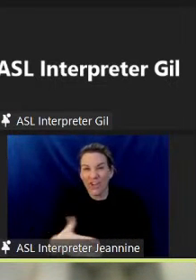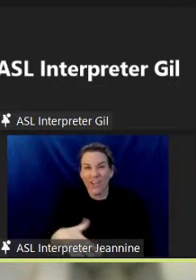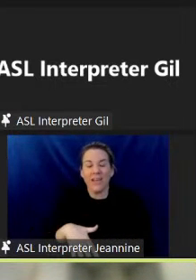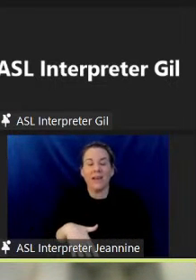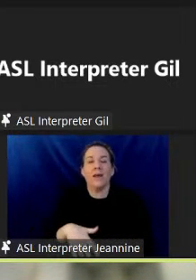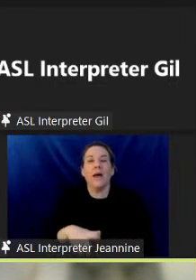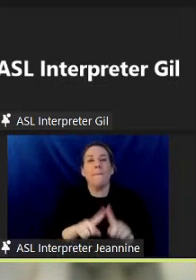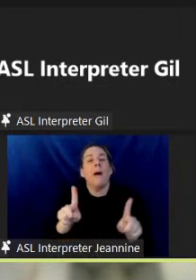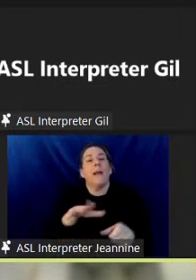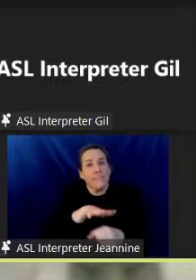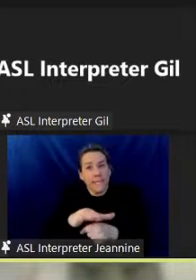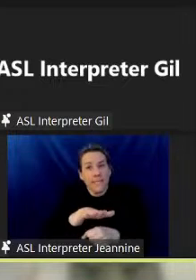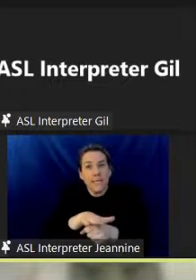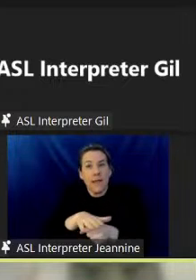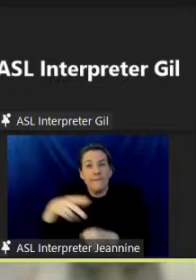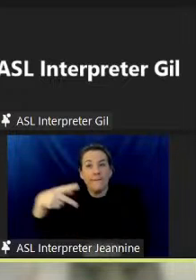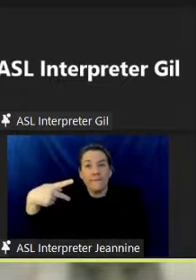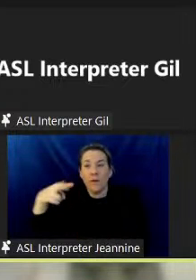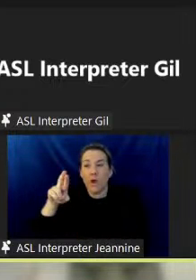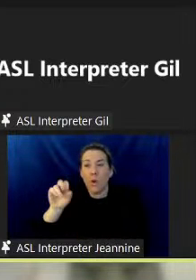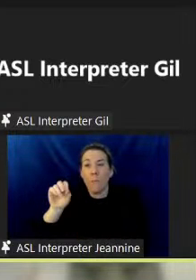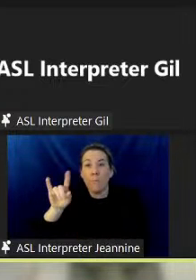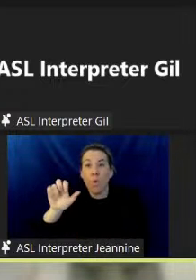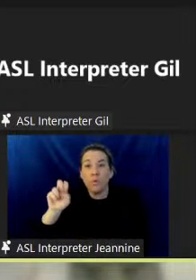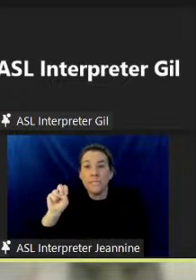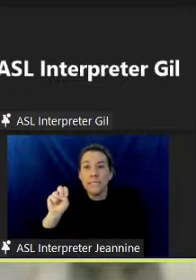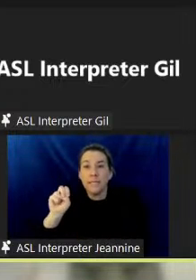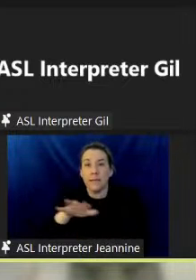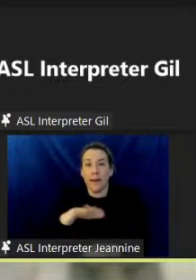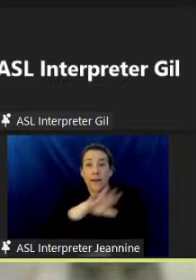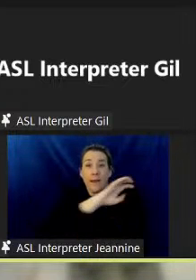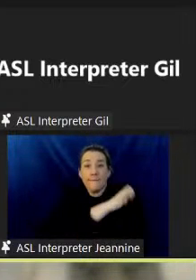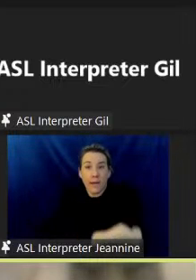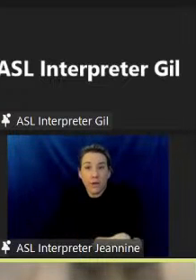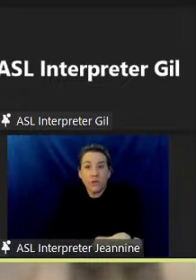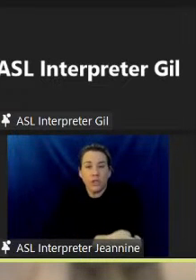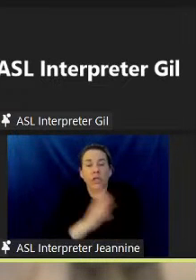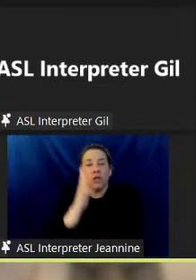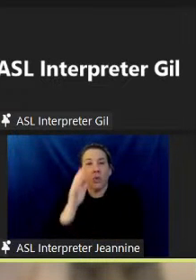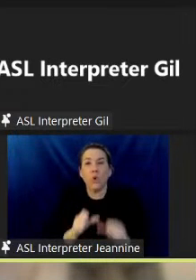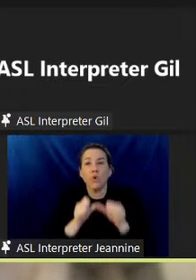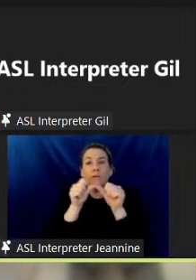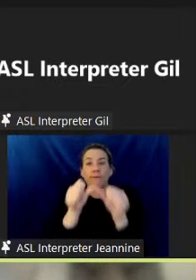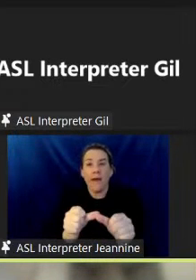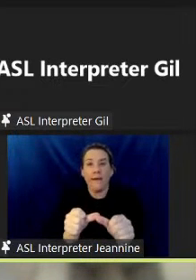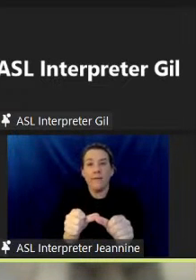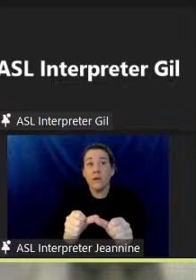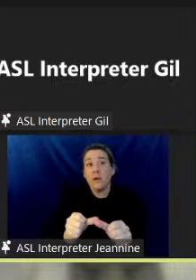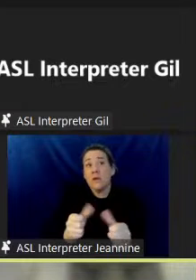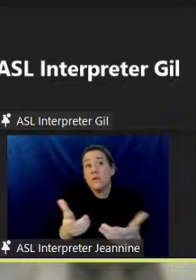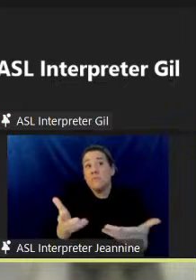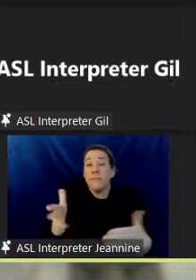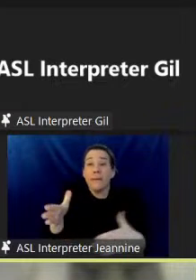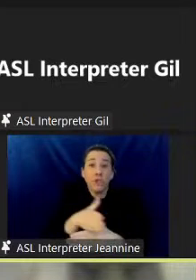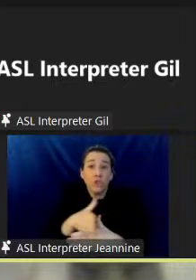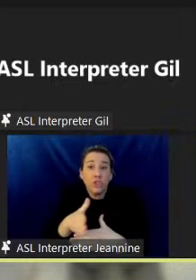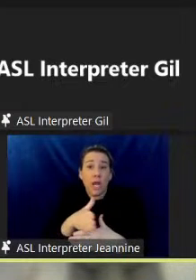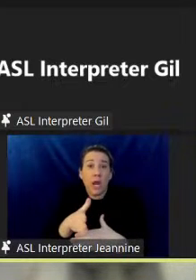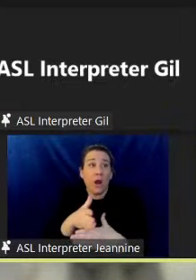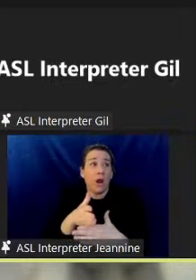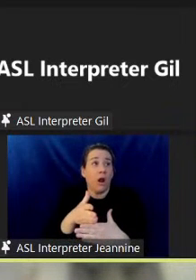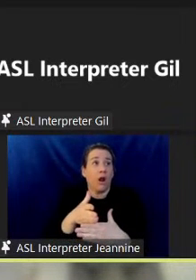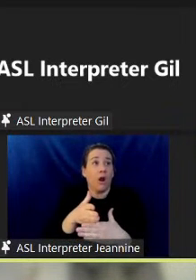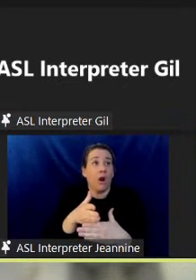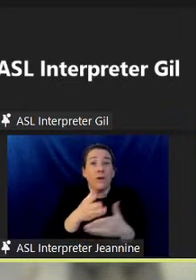but it's enough protein and energy in it to help you survive. You could probably even share and last 5 or 6 days